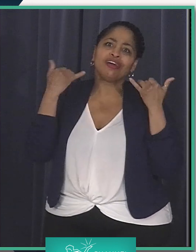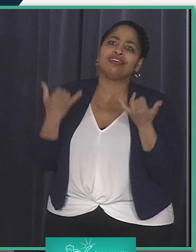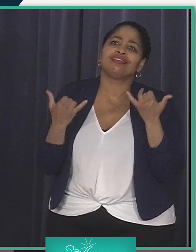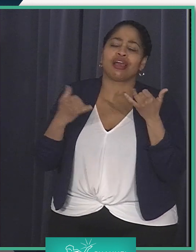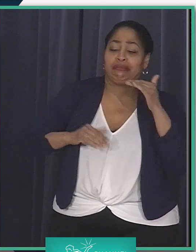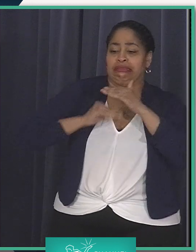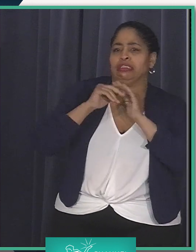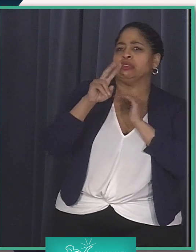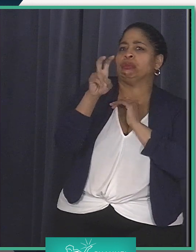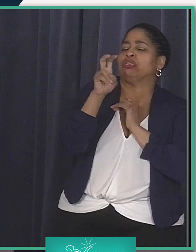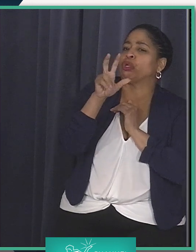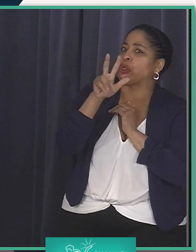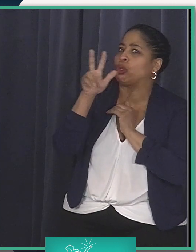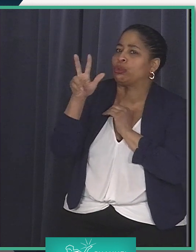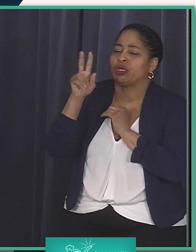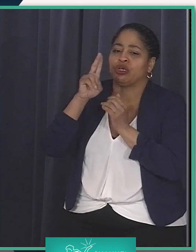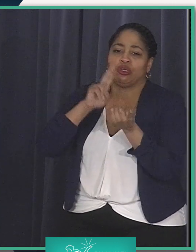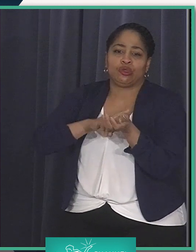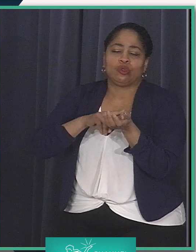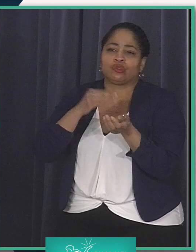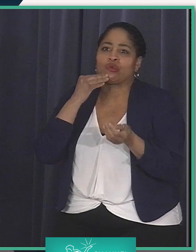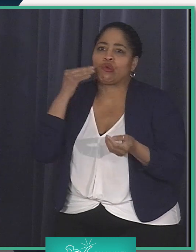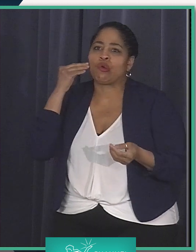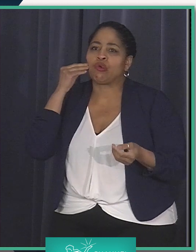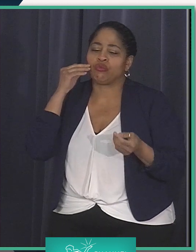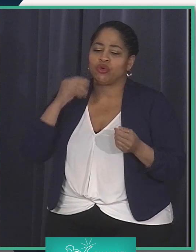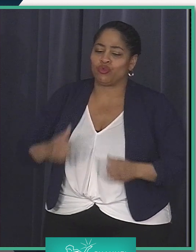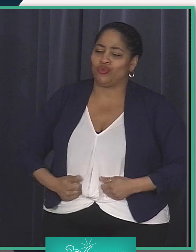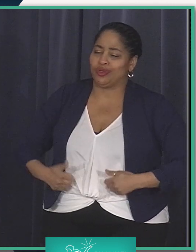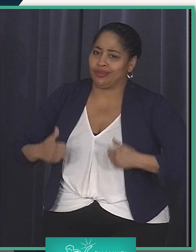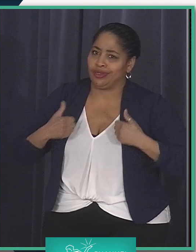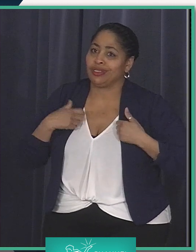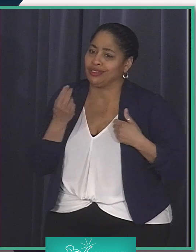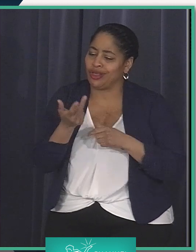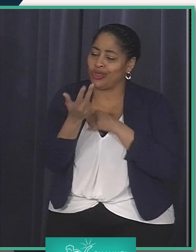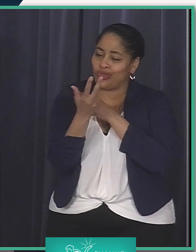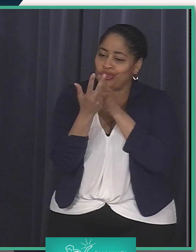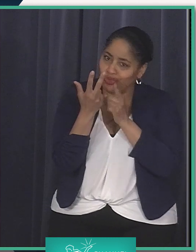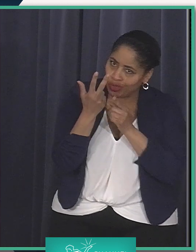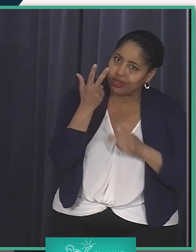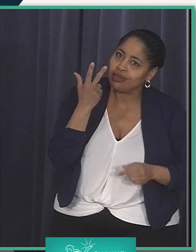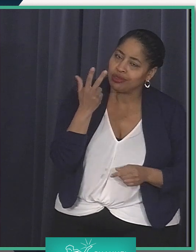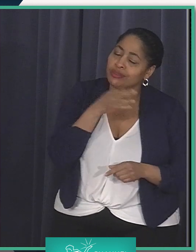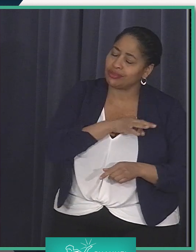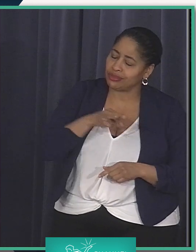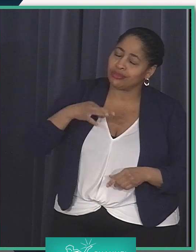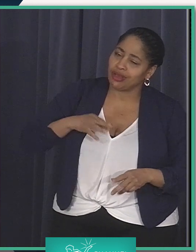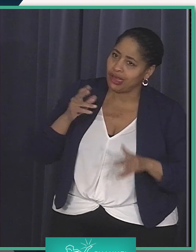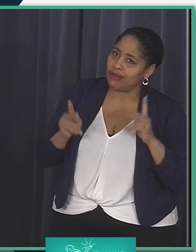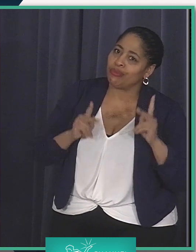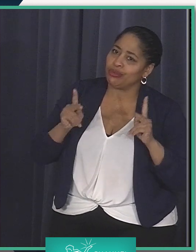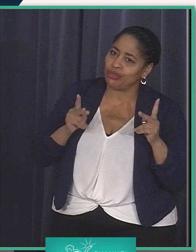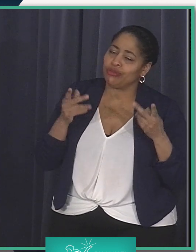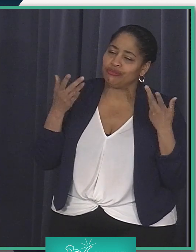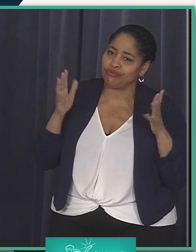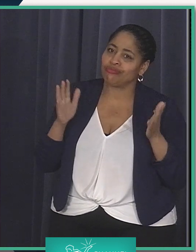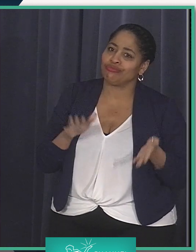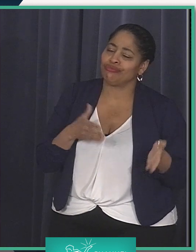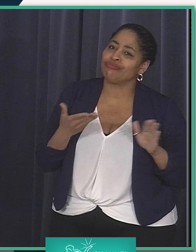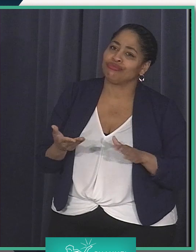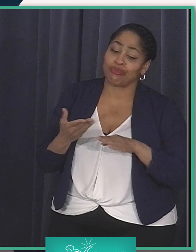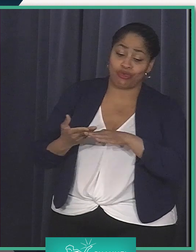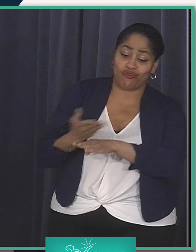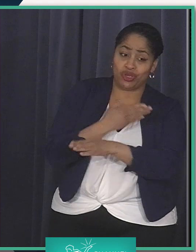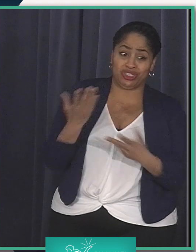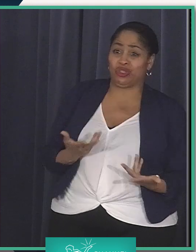to 233 nursing home residents and 3 staff people. Before this is